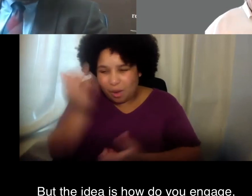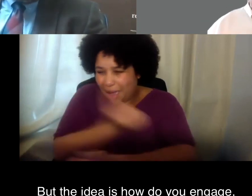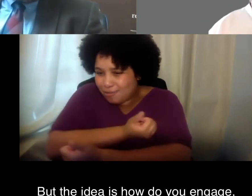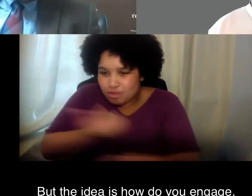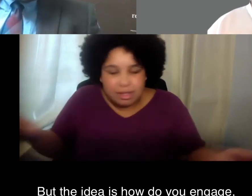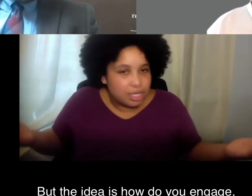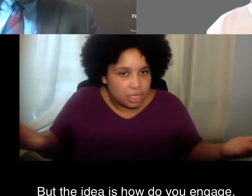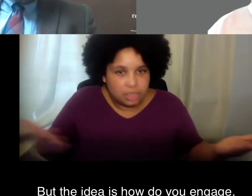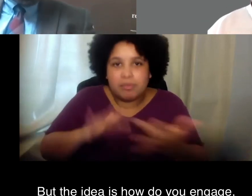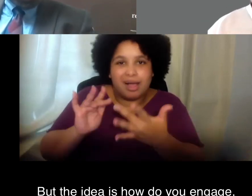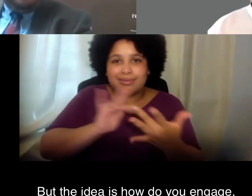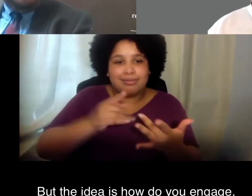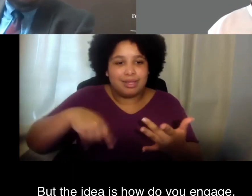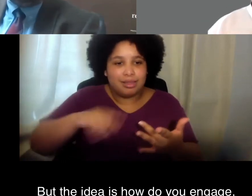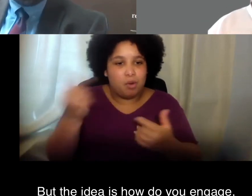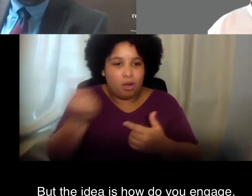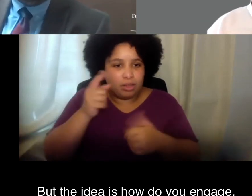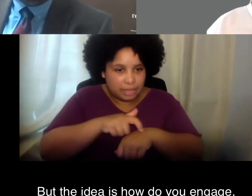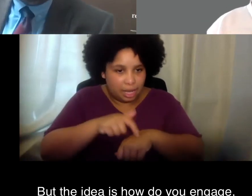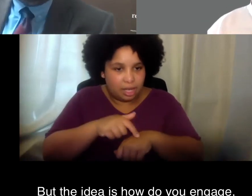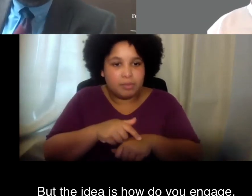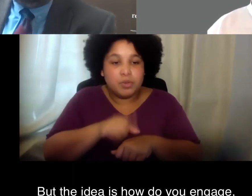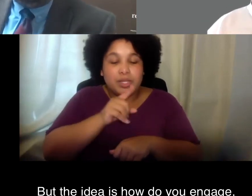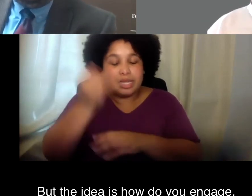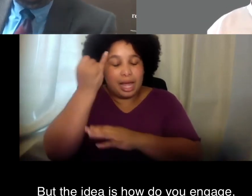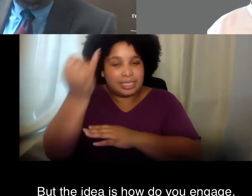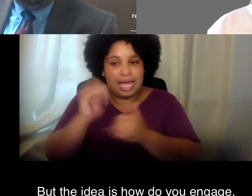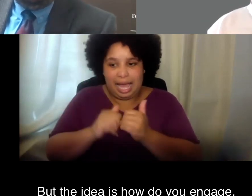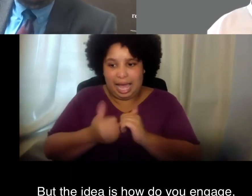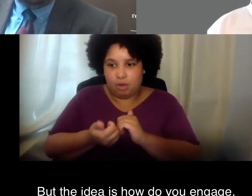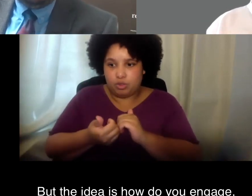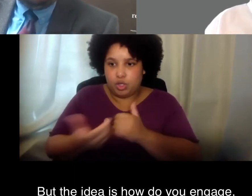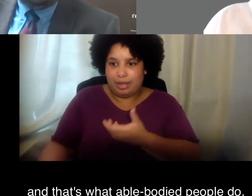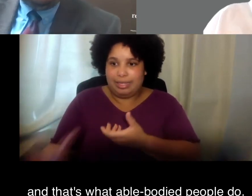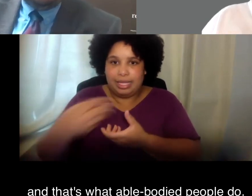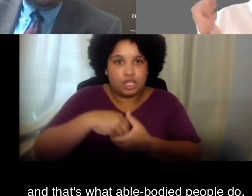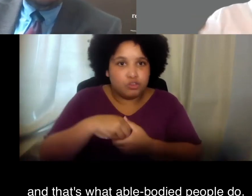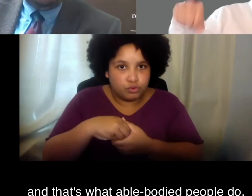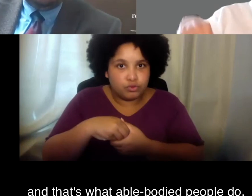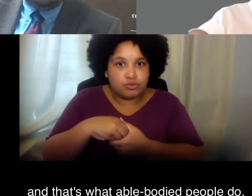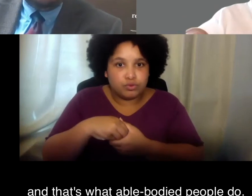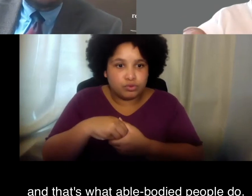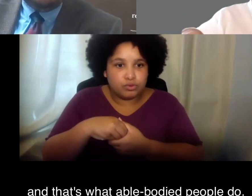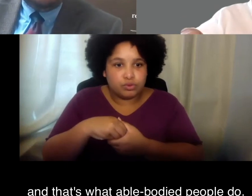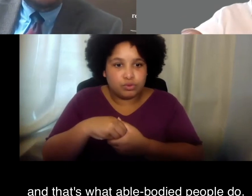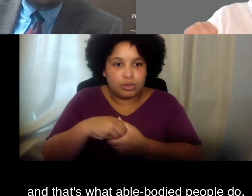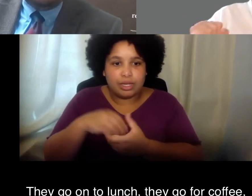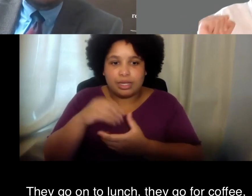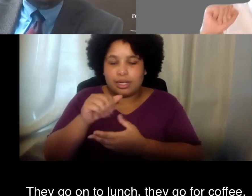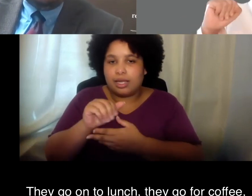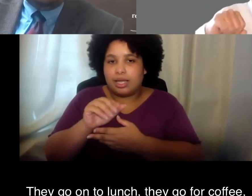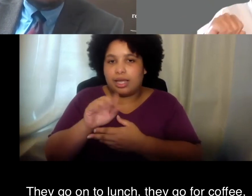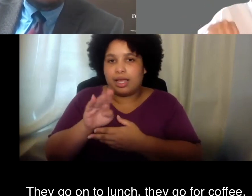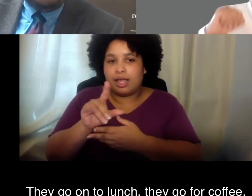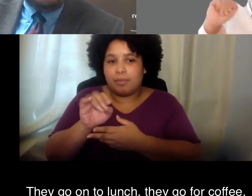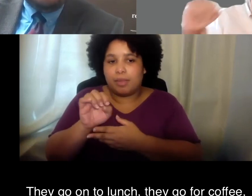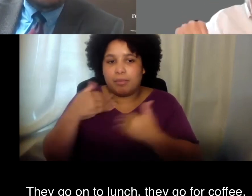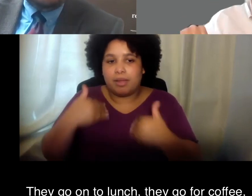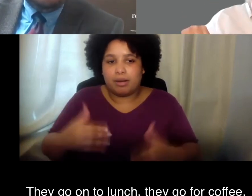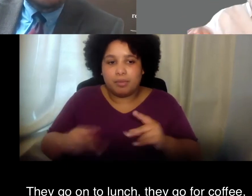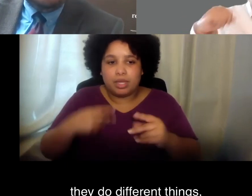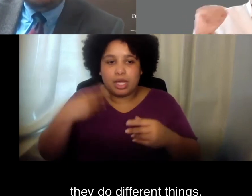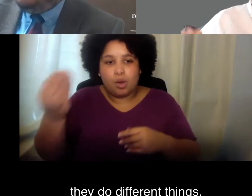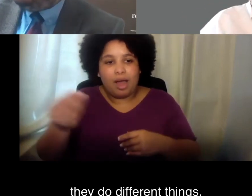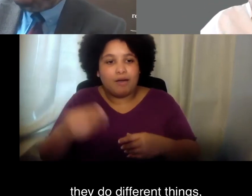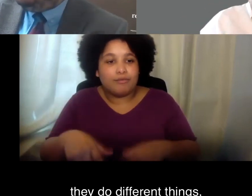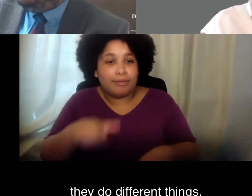But the idea is, how do you engage and that's what able-bodied people do. They go into lunch, they go for